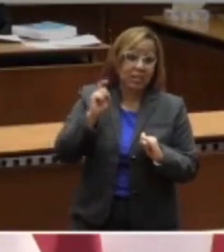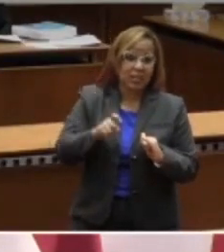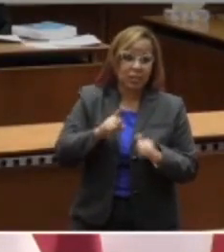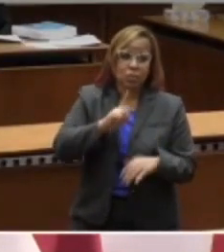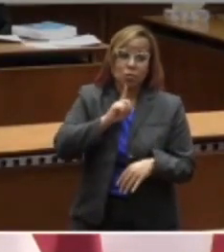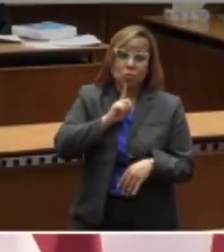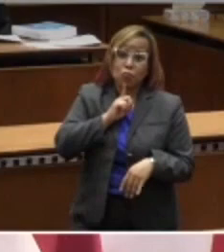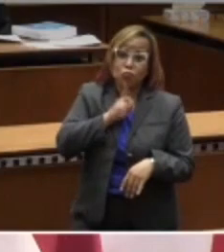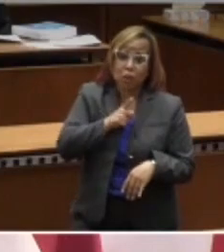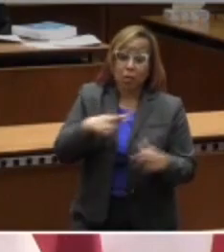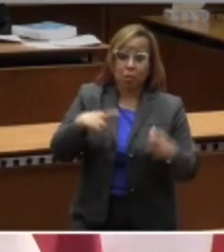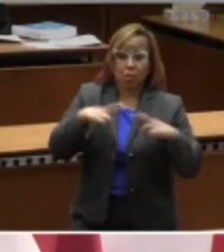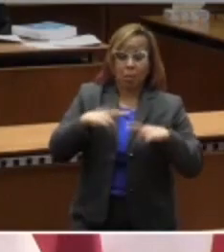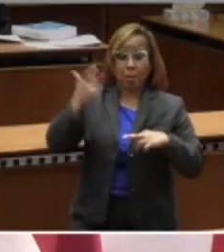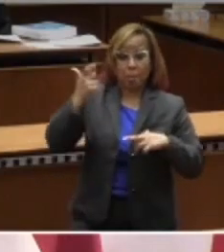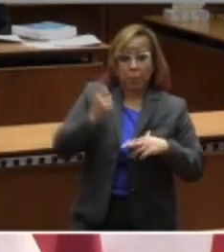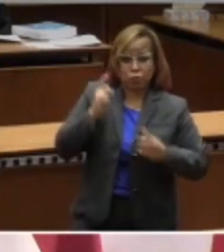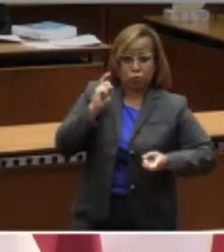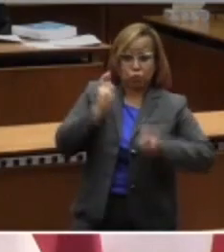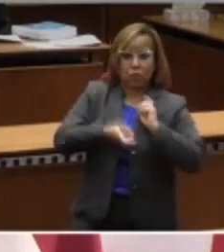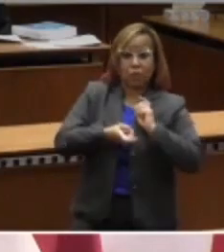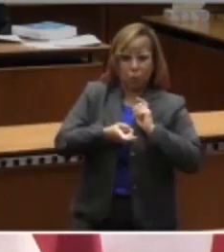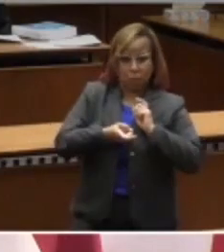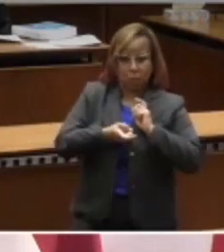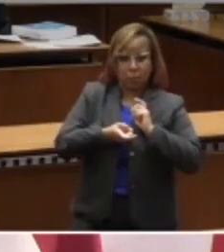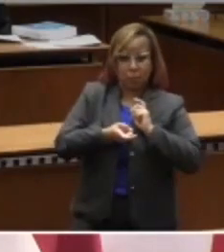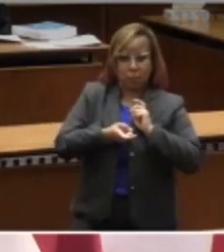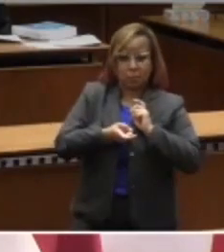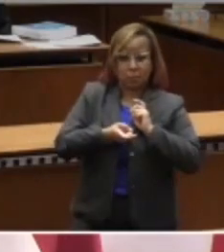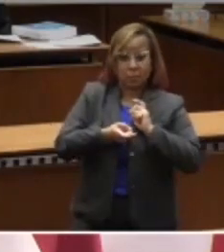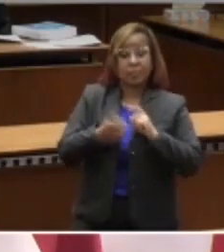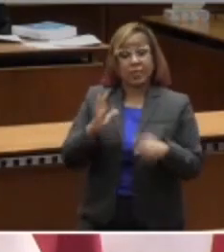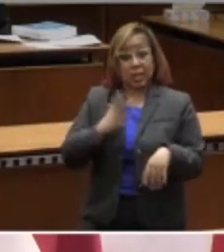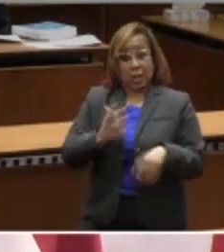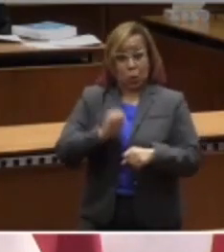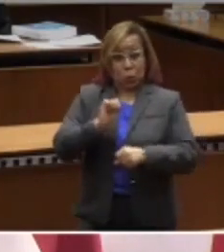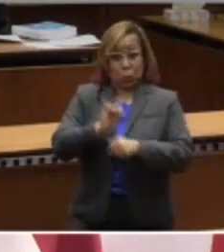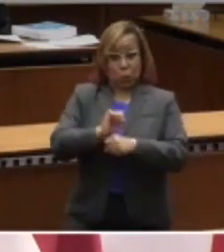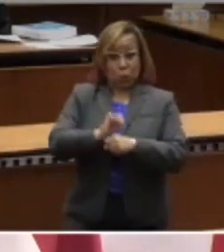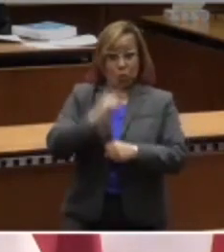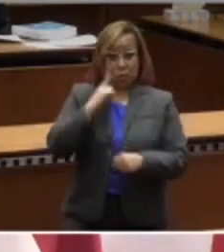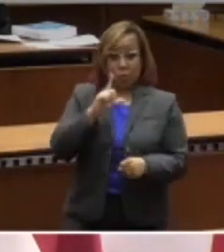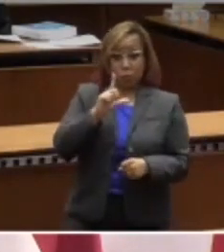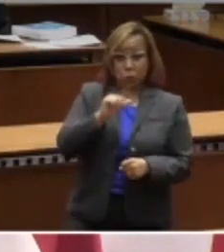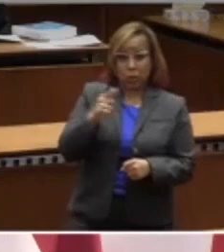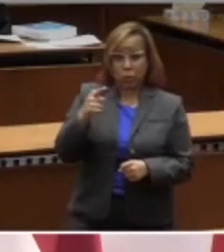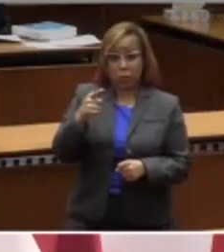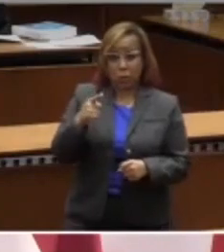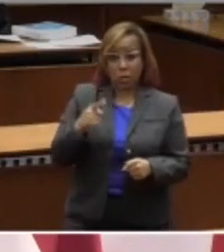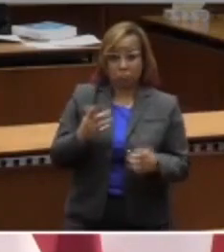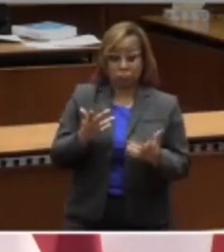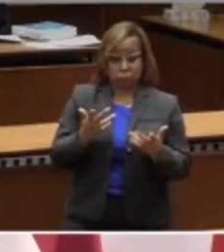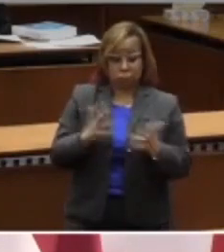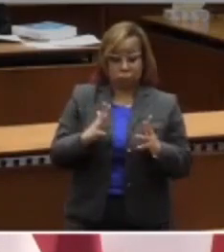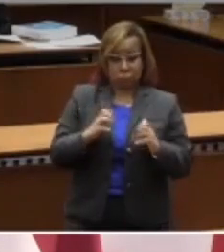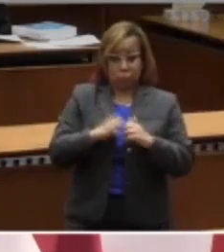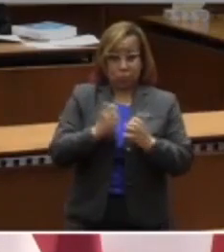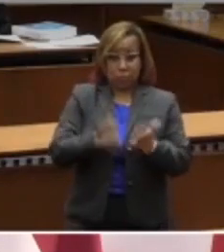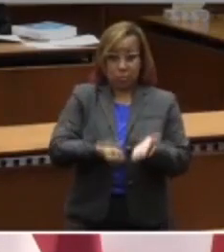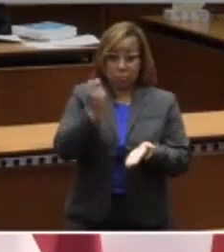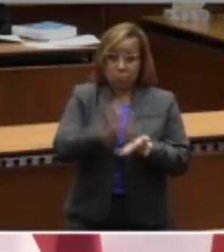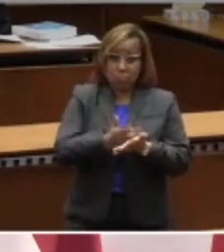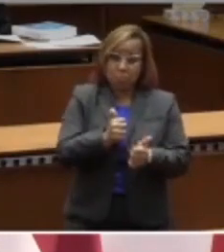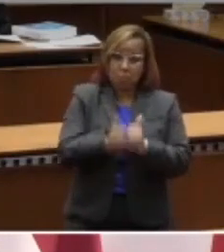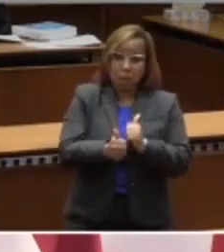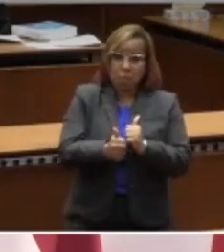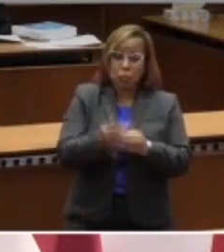real pension reform. Now, our work for 2021 doesn't end with the passage of a